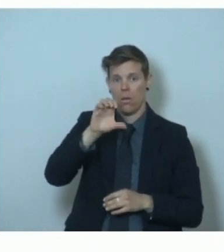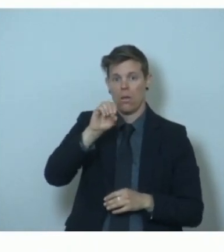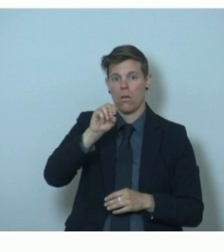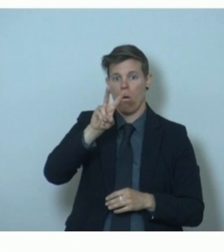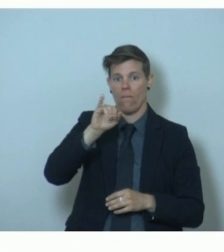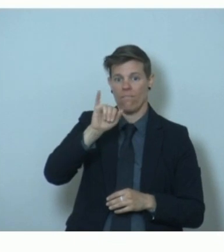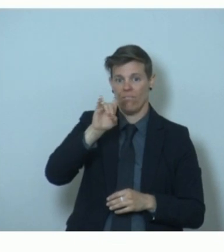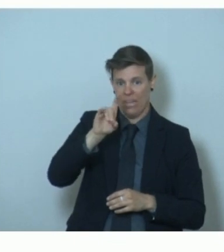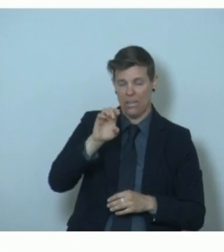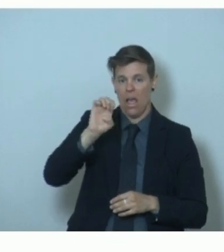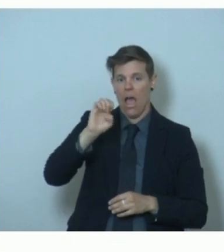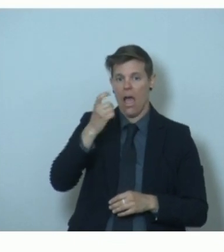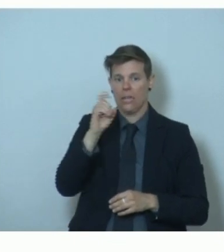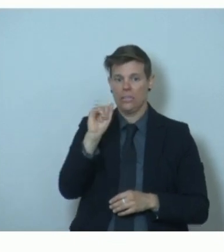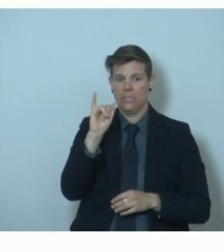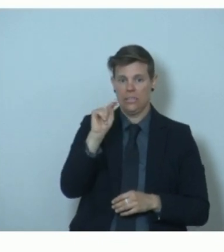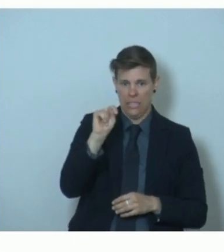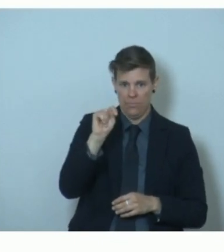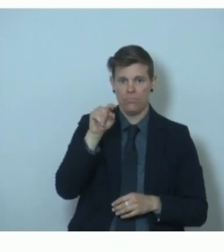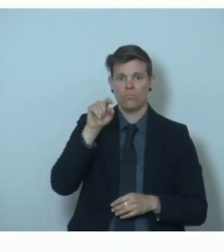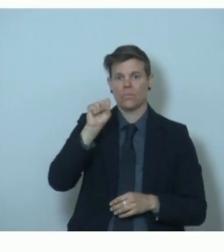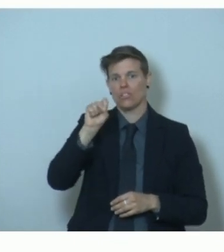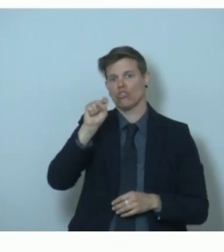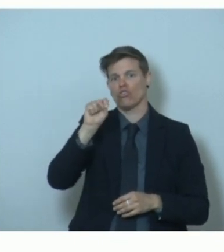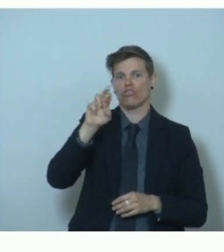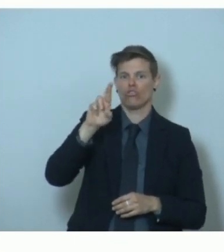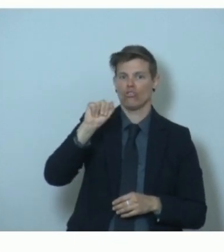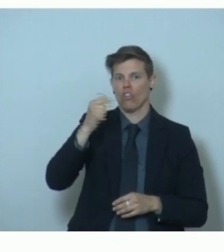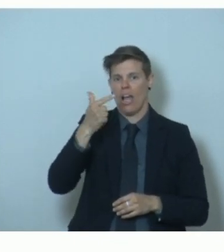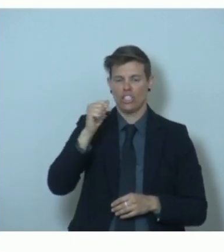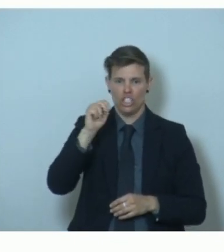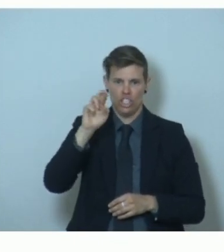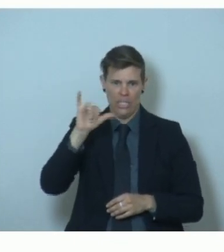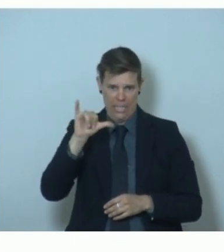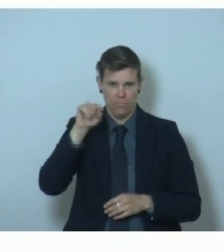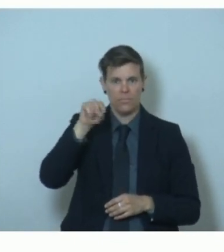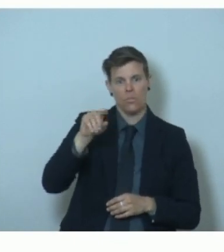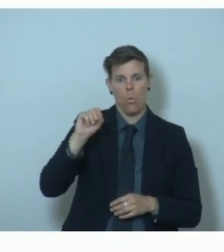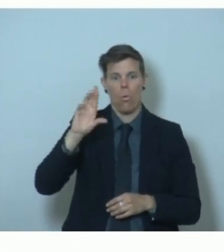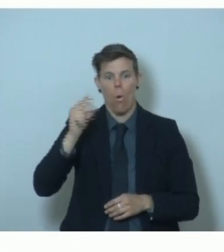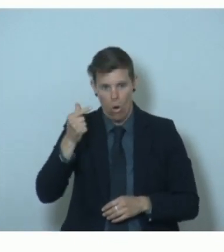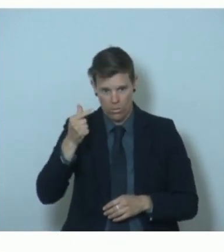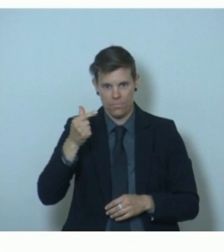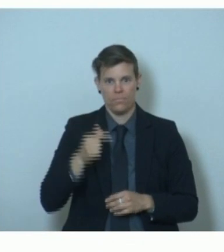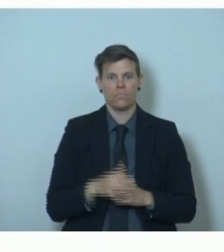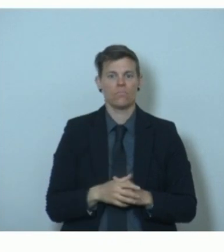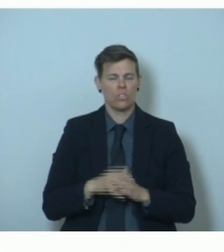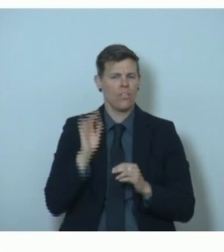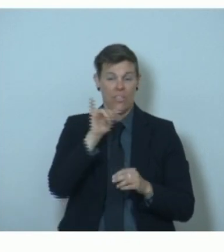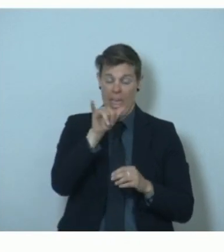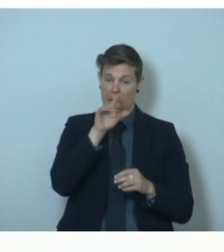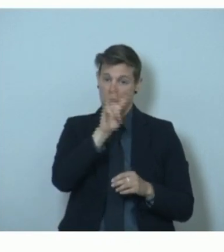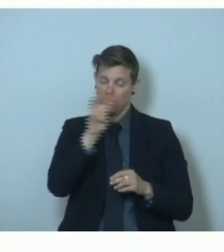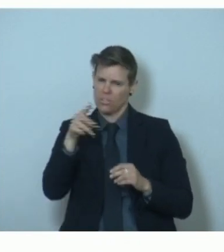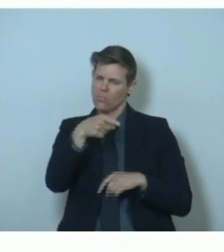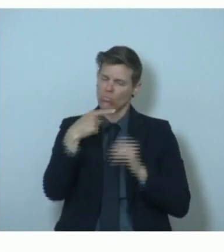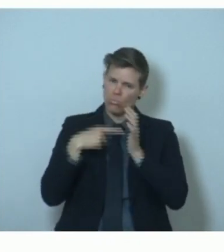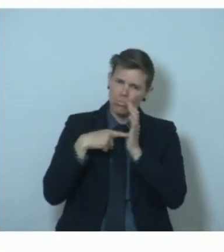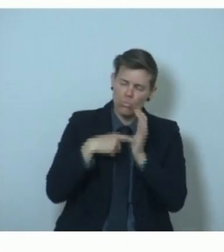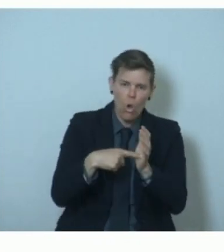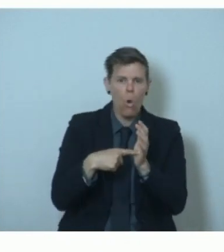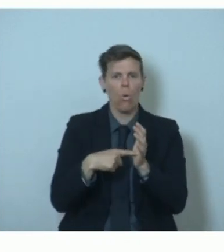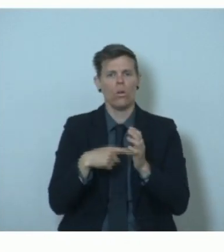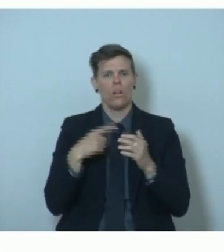www.covidexitstrategy.org. It maps all the states in terms of their pacing and whether they're ready to really start reopening, not completely